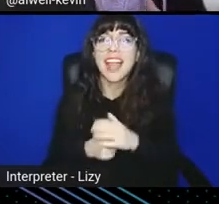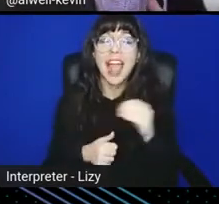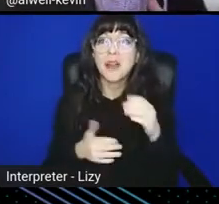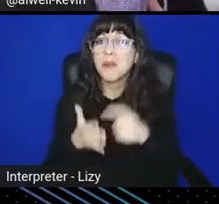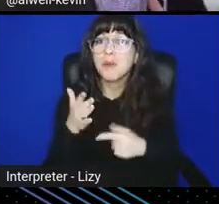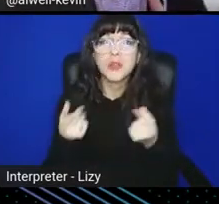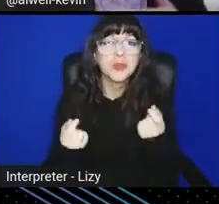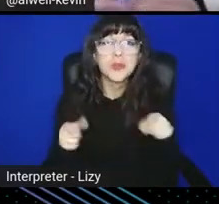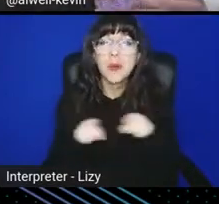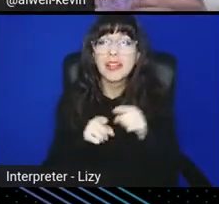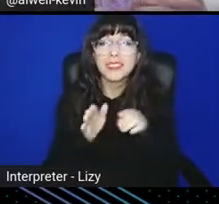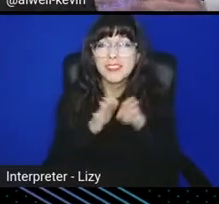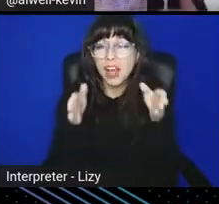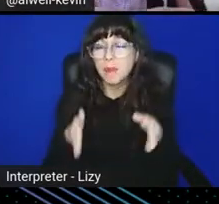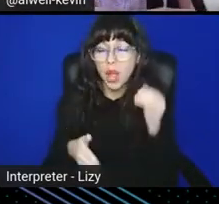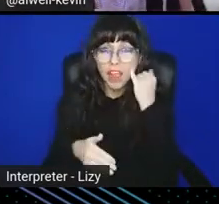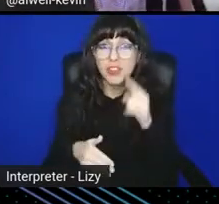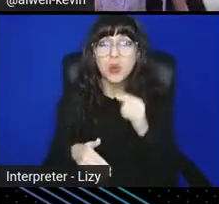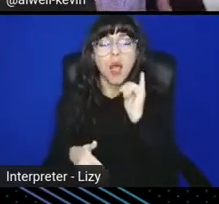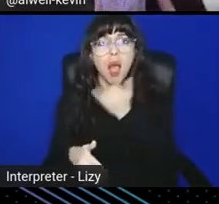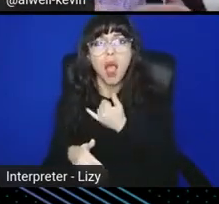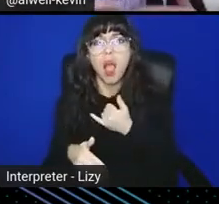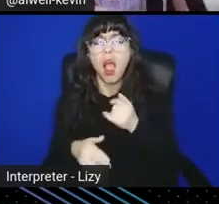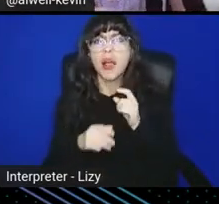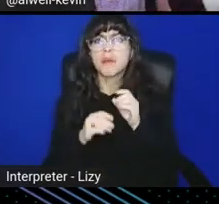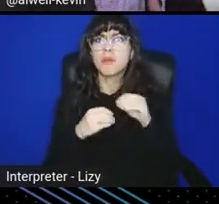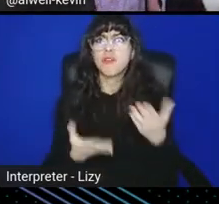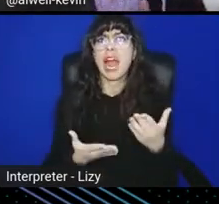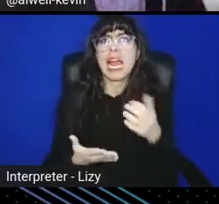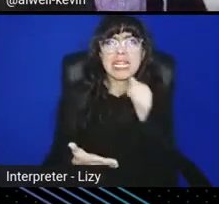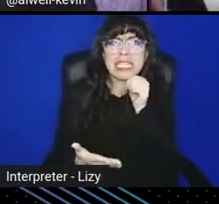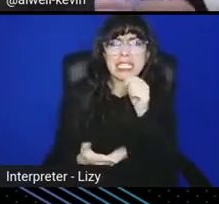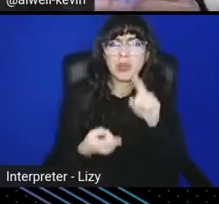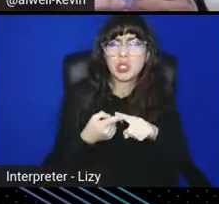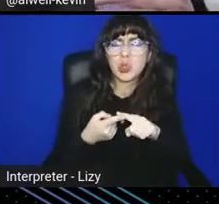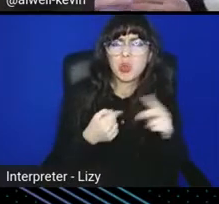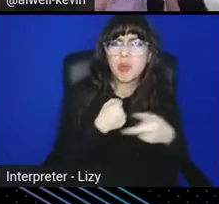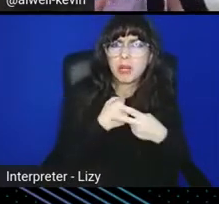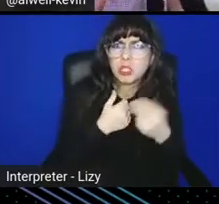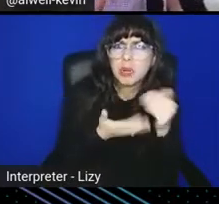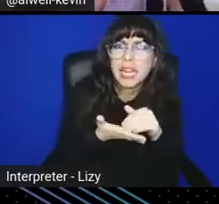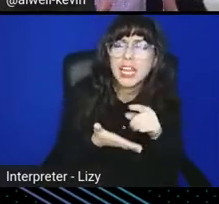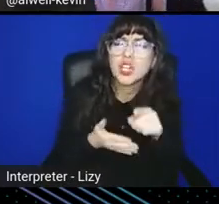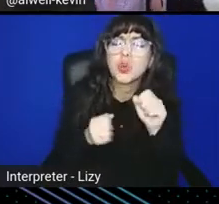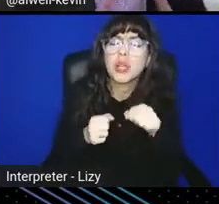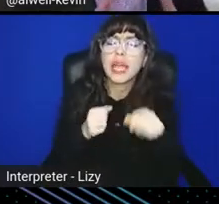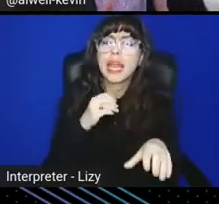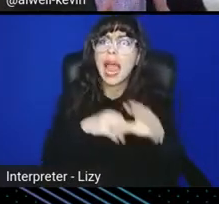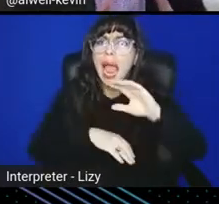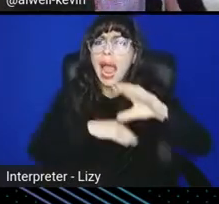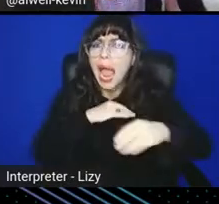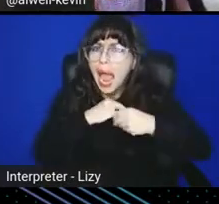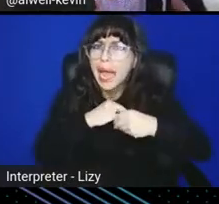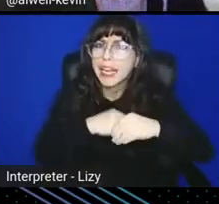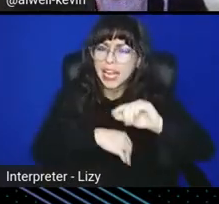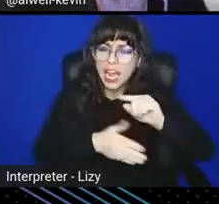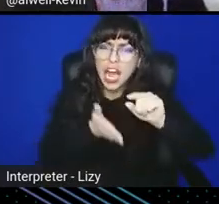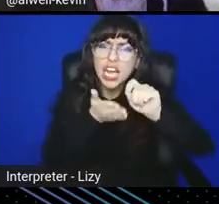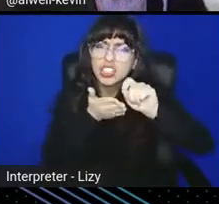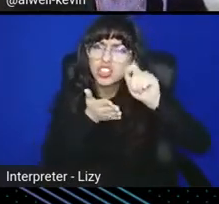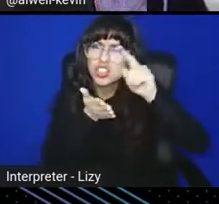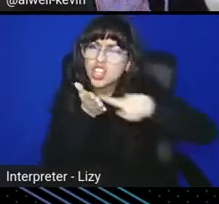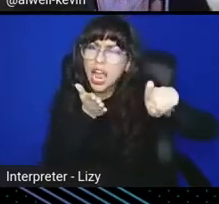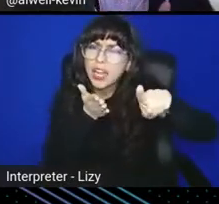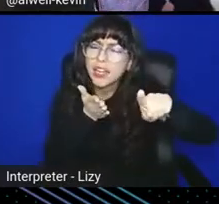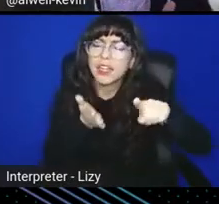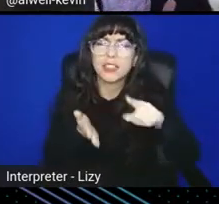developer, if you inadvertently contribute some secret back to repository, we can put a check in place to make sure that you don't do that. You know, so as a